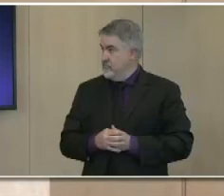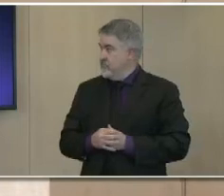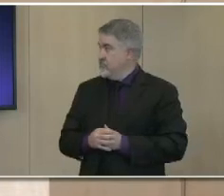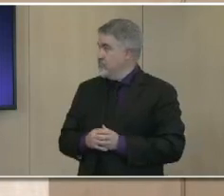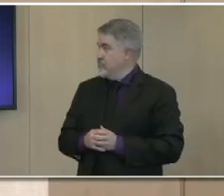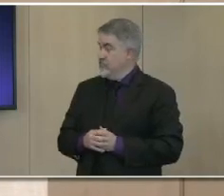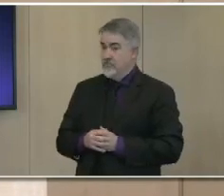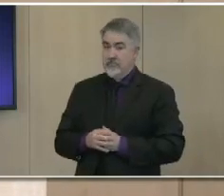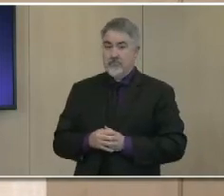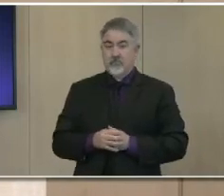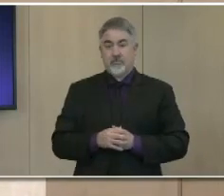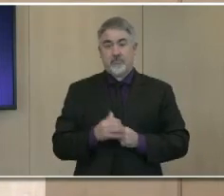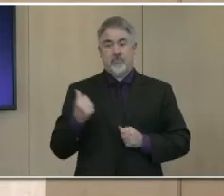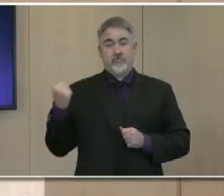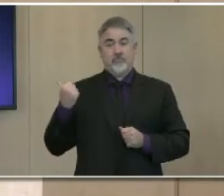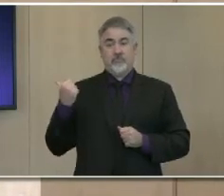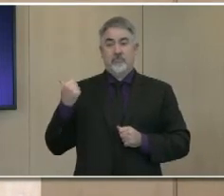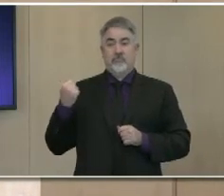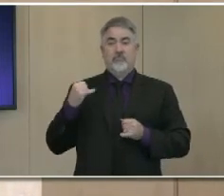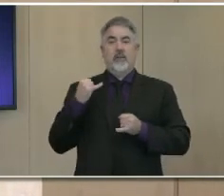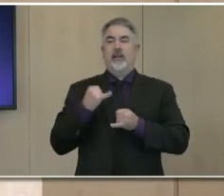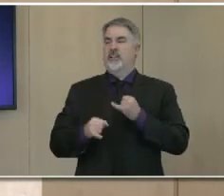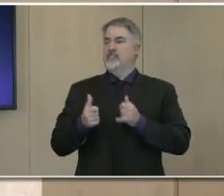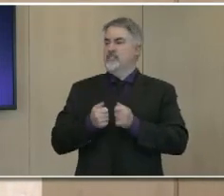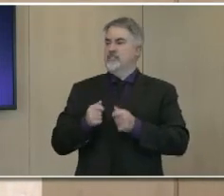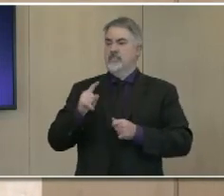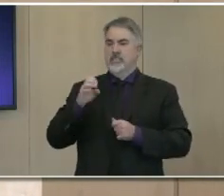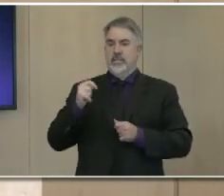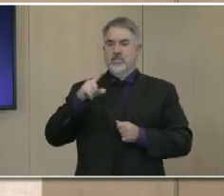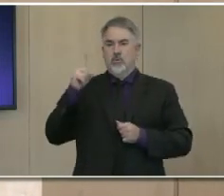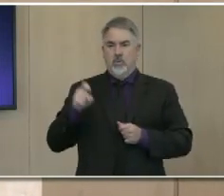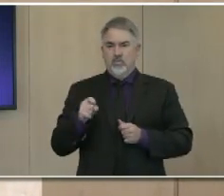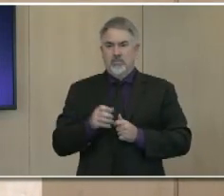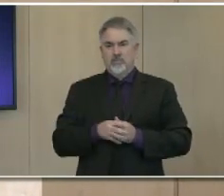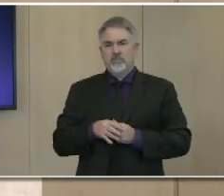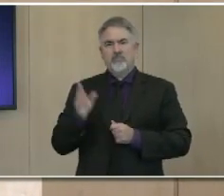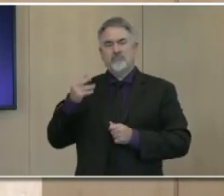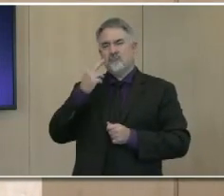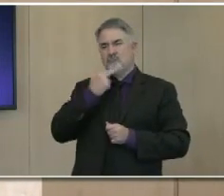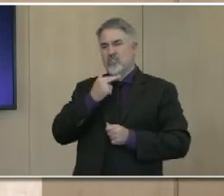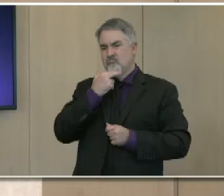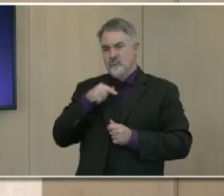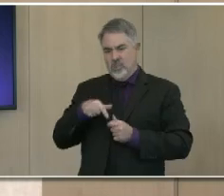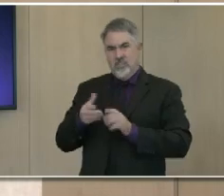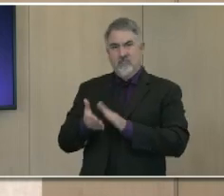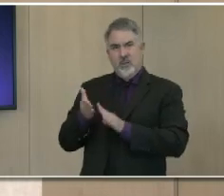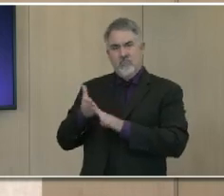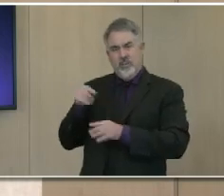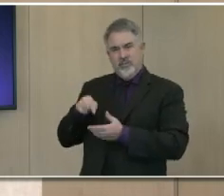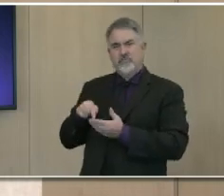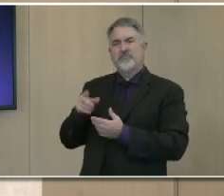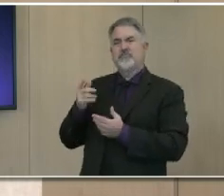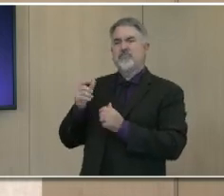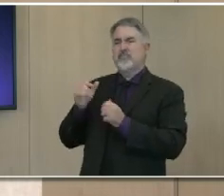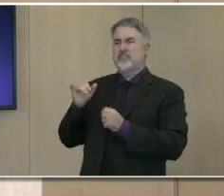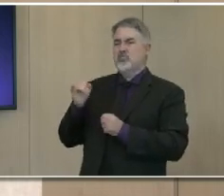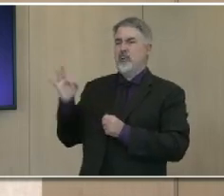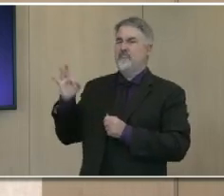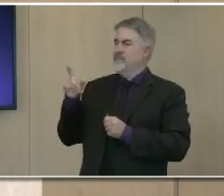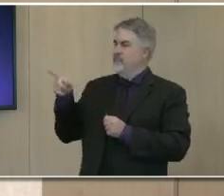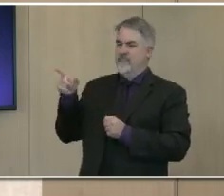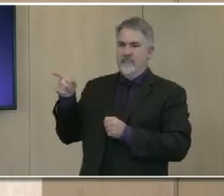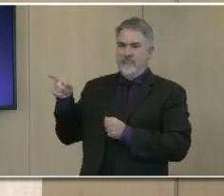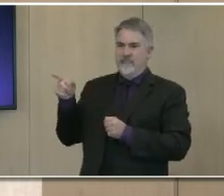This last texted question that we have is about restaurants and their operations, and I'm going to ask Jeff Rossman, who's the president of the San